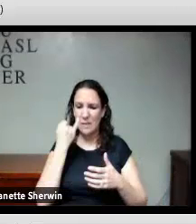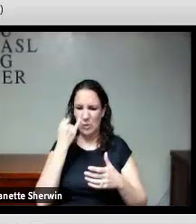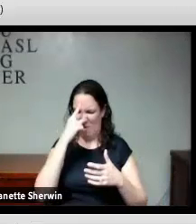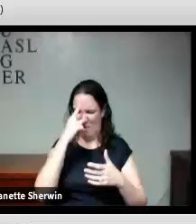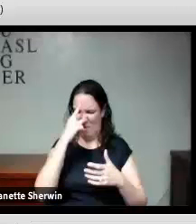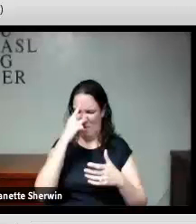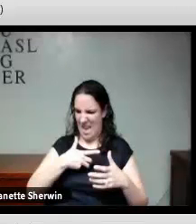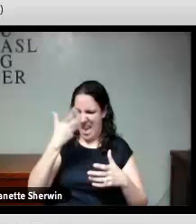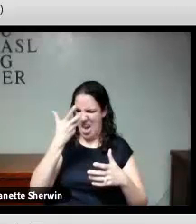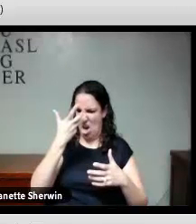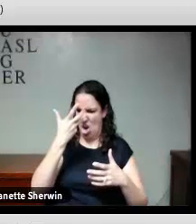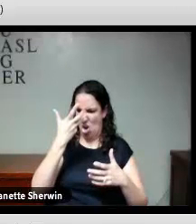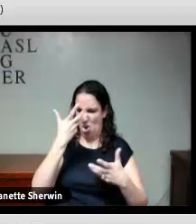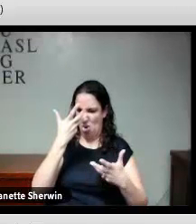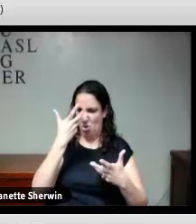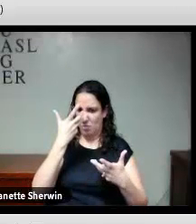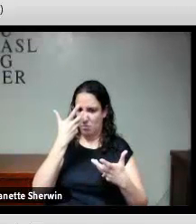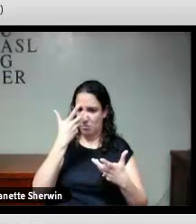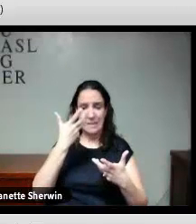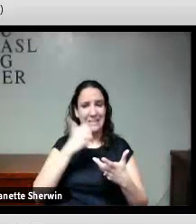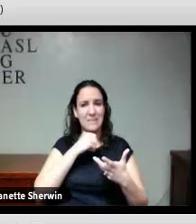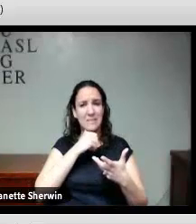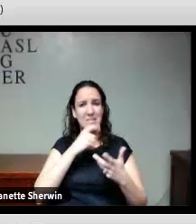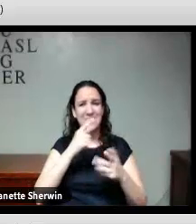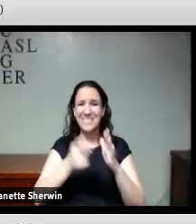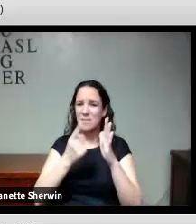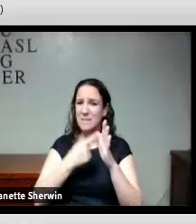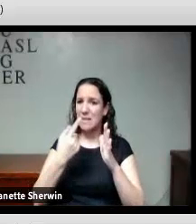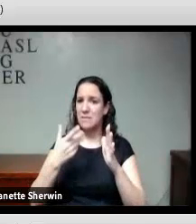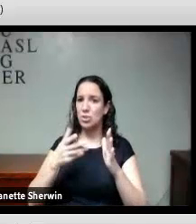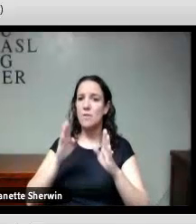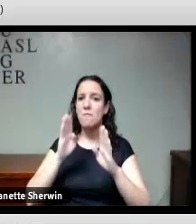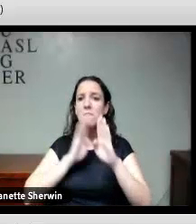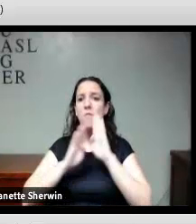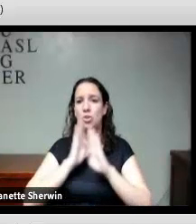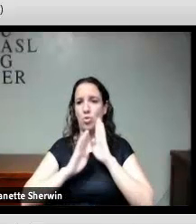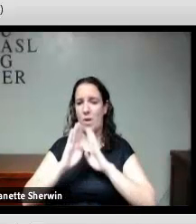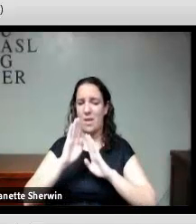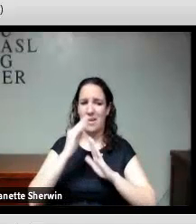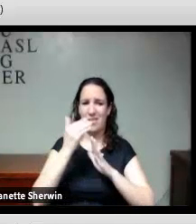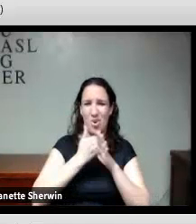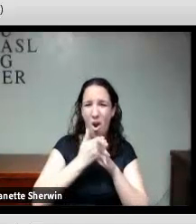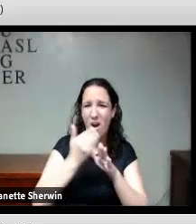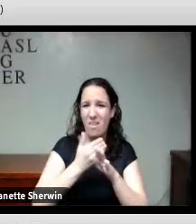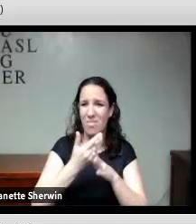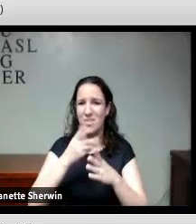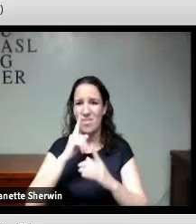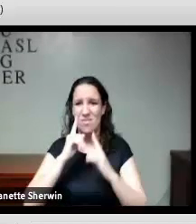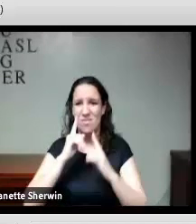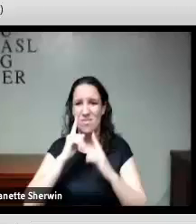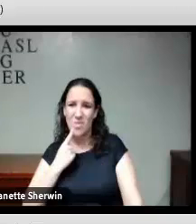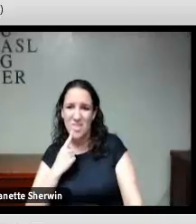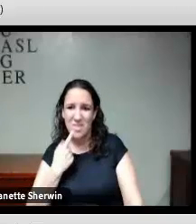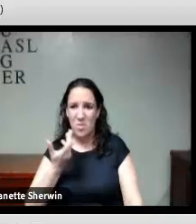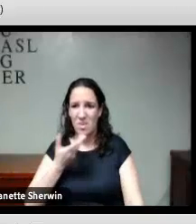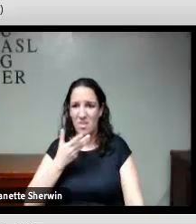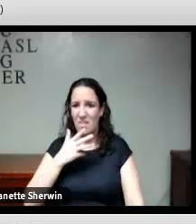anger that's showing, is it? It's sometimes they're just frustrated, they're irritated, they're upset, they're disappointed, they're